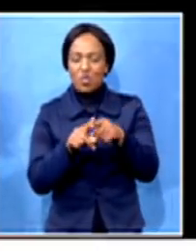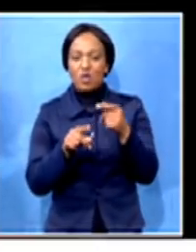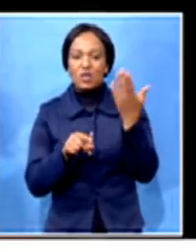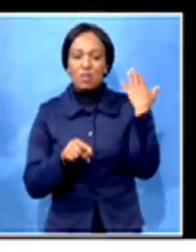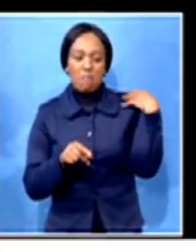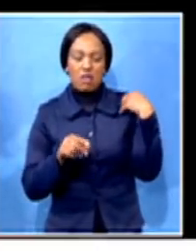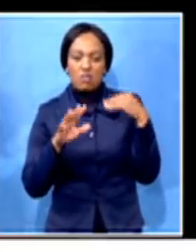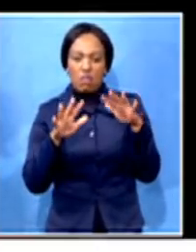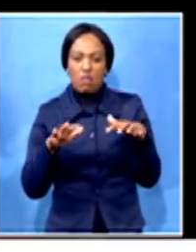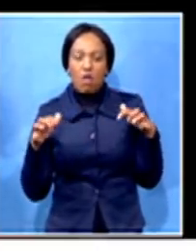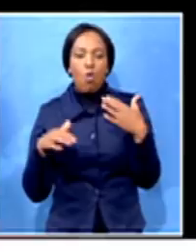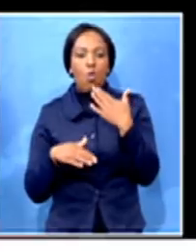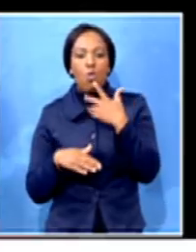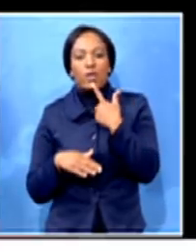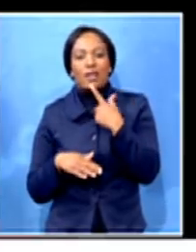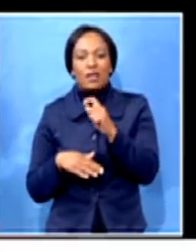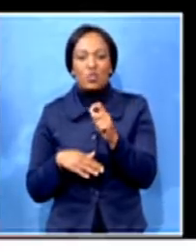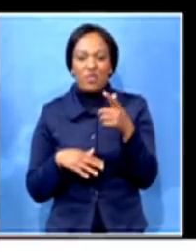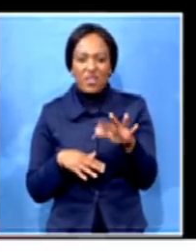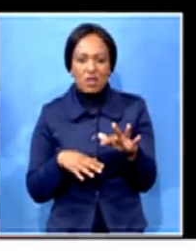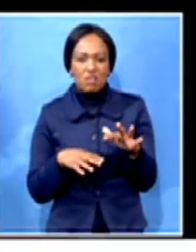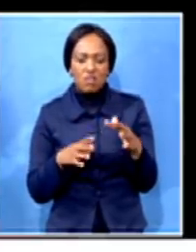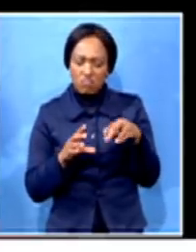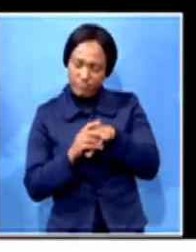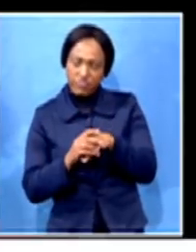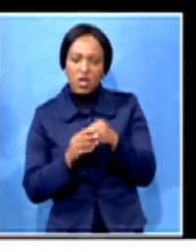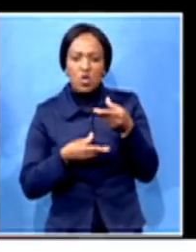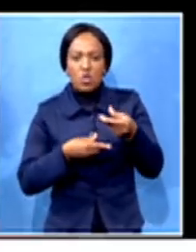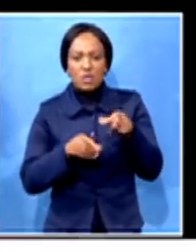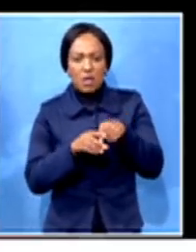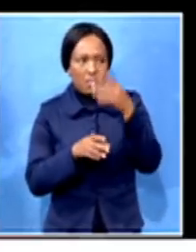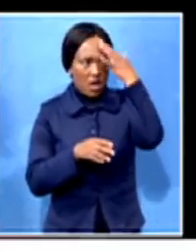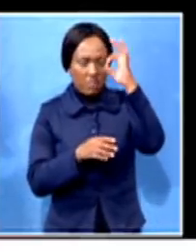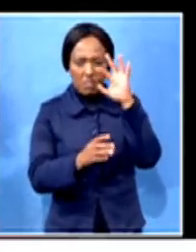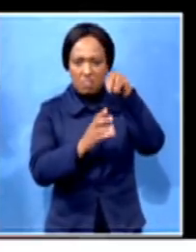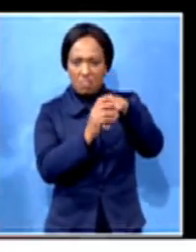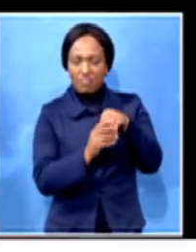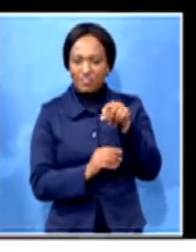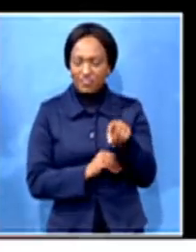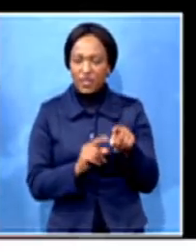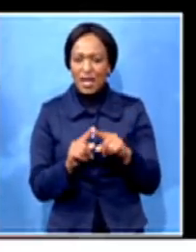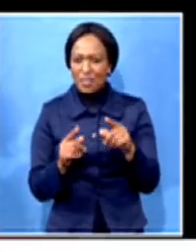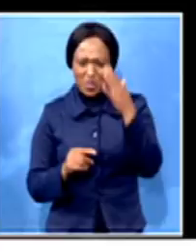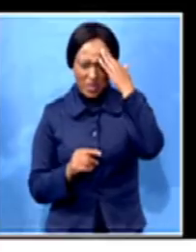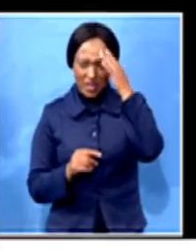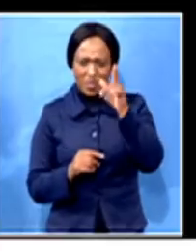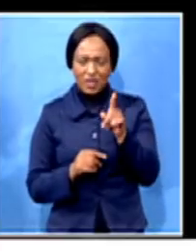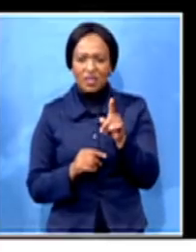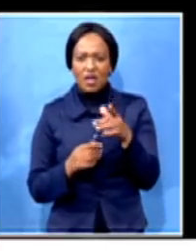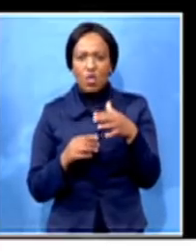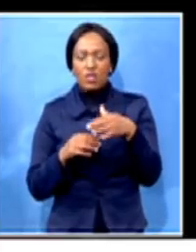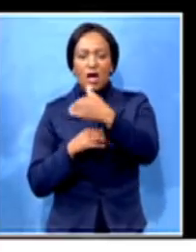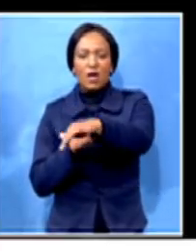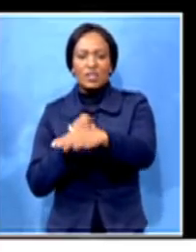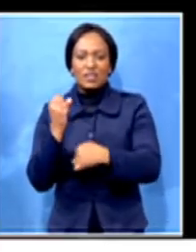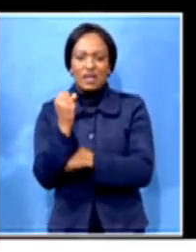being Victor Mboweni, put the document together and the government simply ignored it. Now, can you imagine what it's like for an outside structure, which